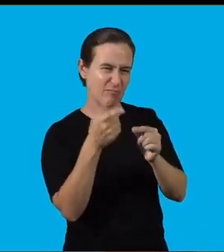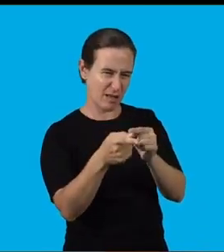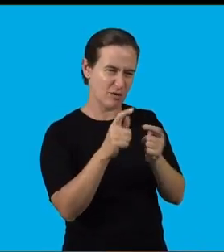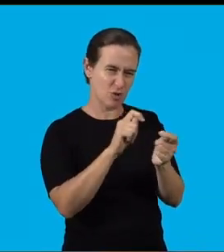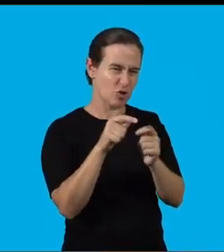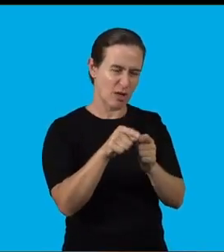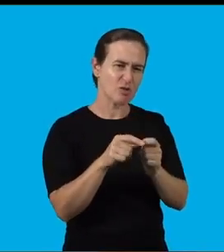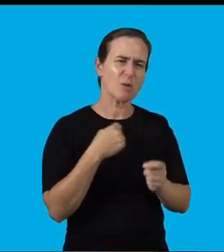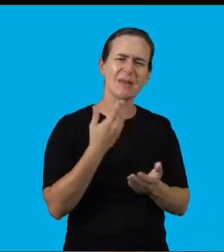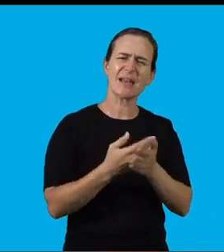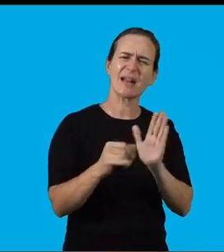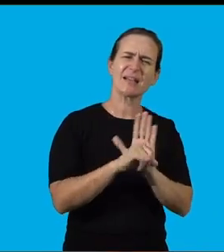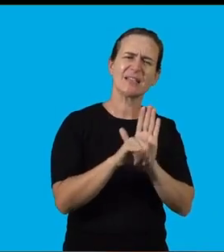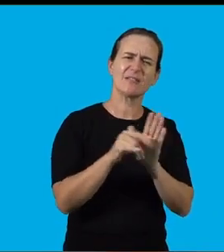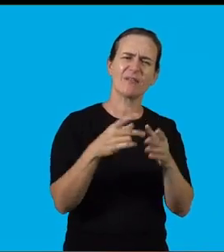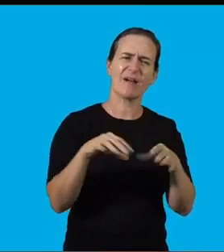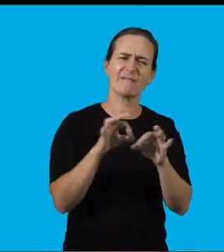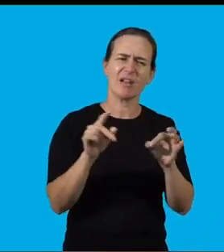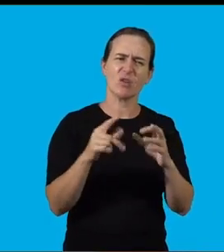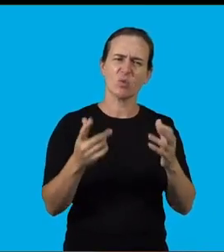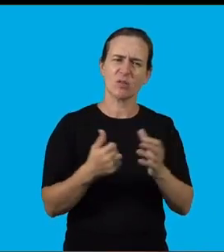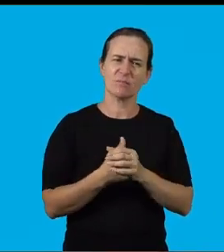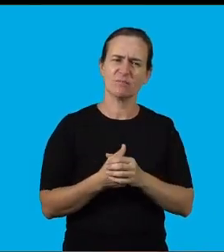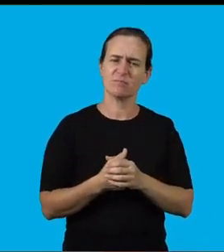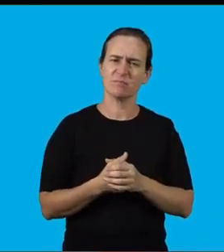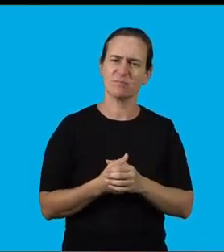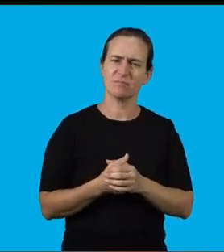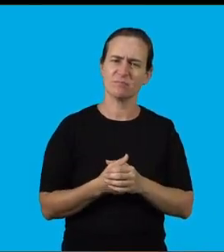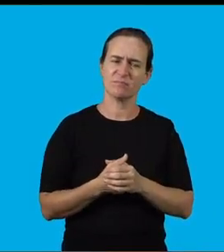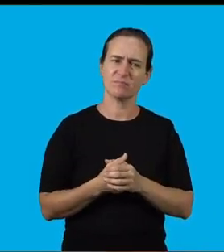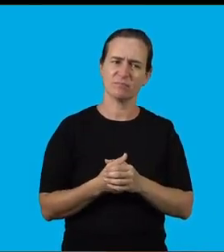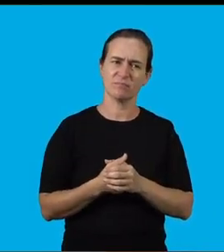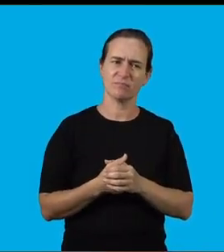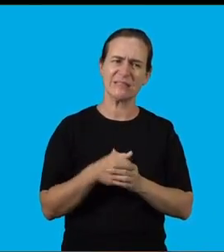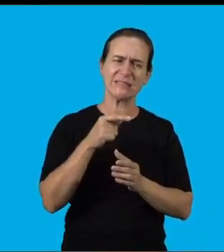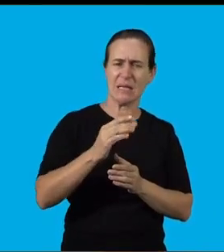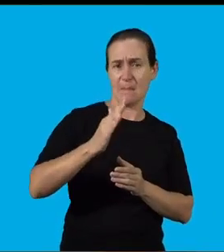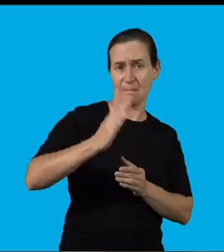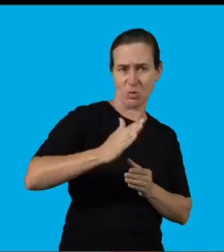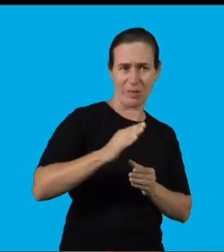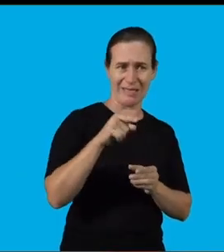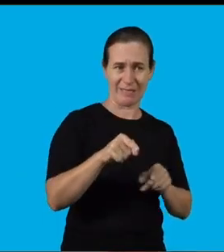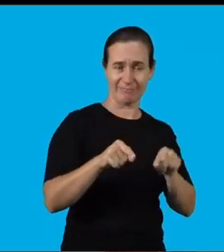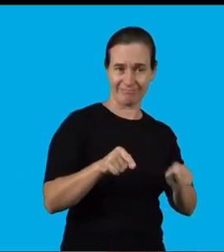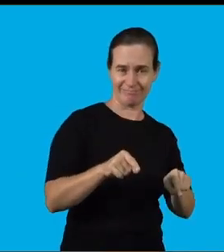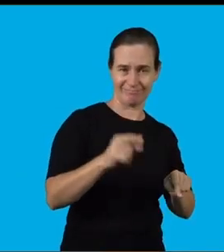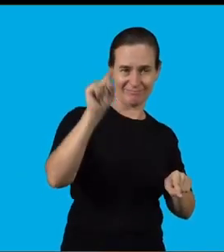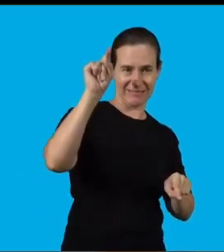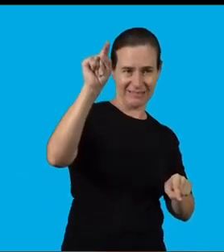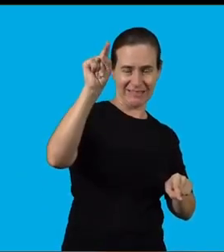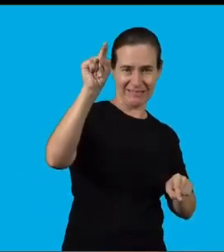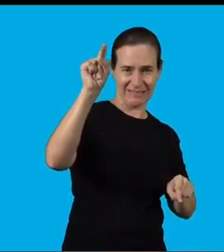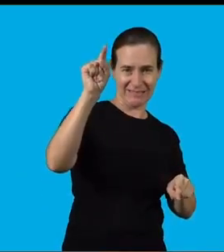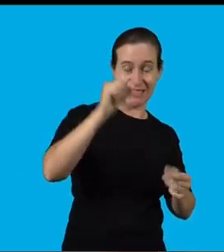How do we find that value, which is what the question is asking us, just the x-coordinate? Well, that point is midway between the